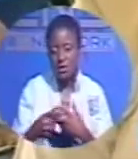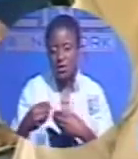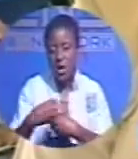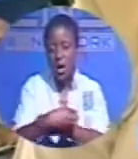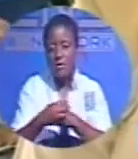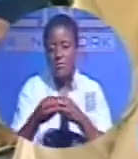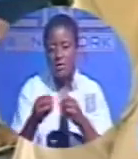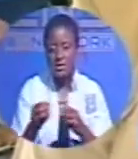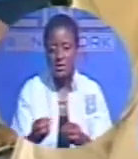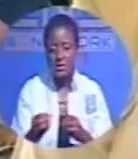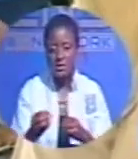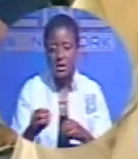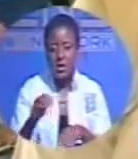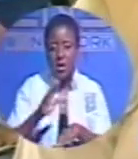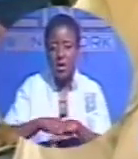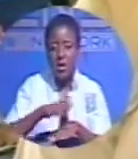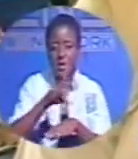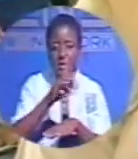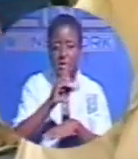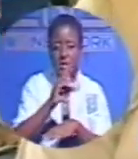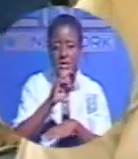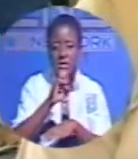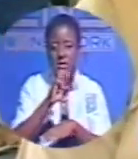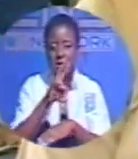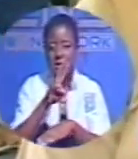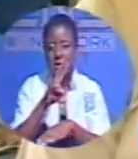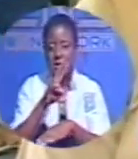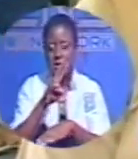located the Woe Street and the old